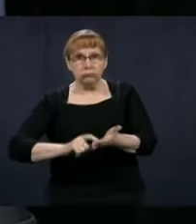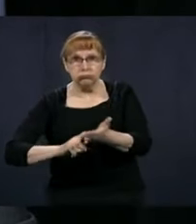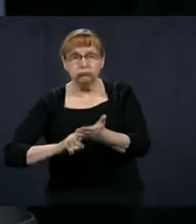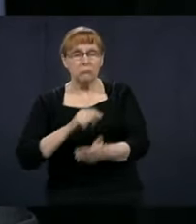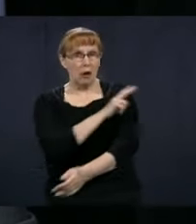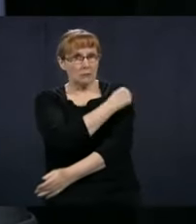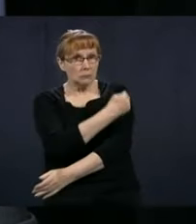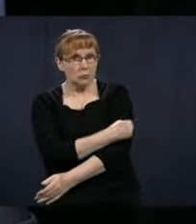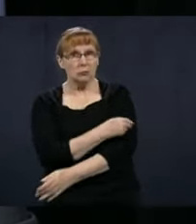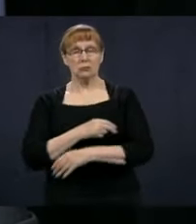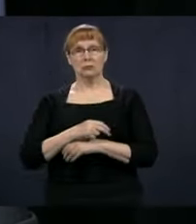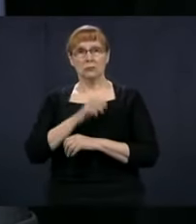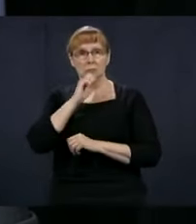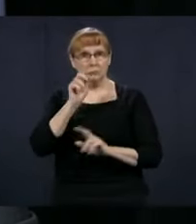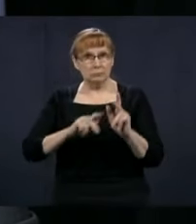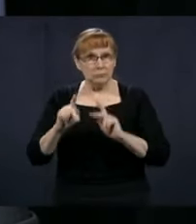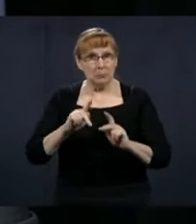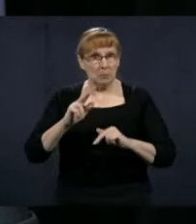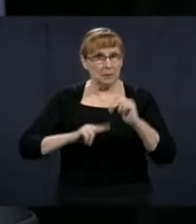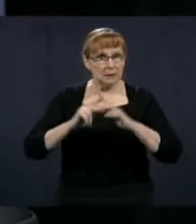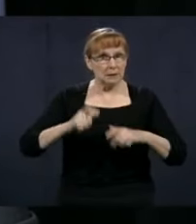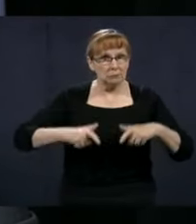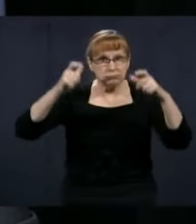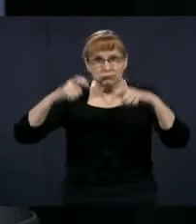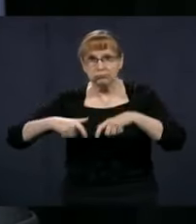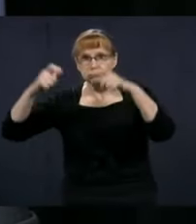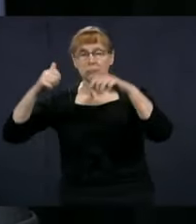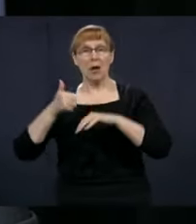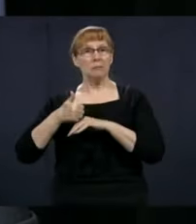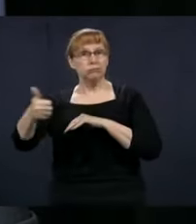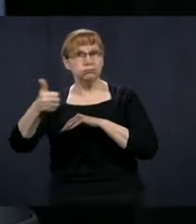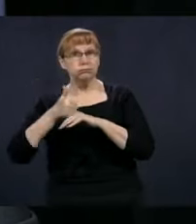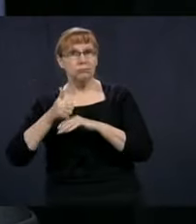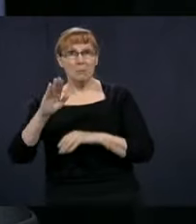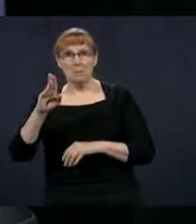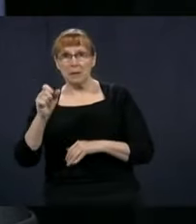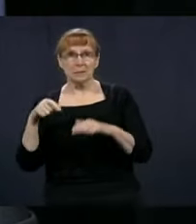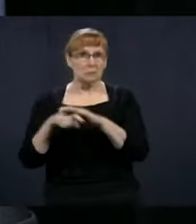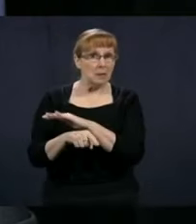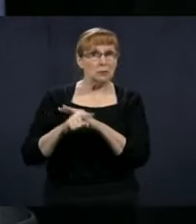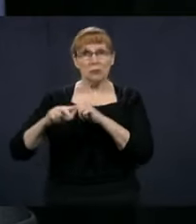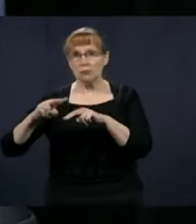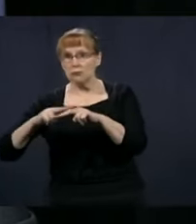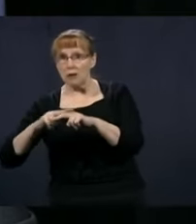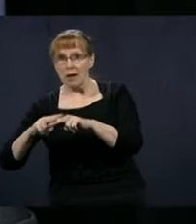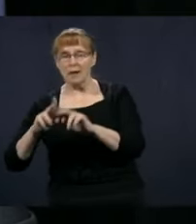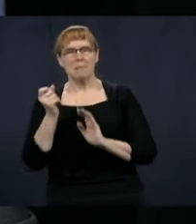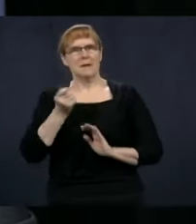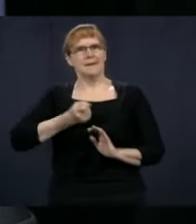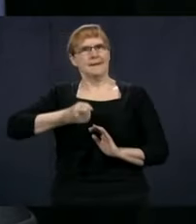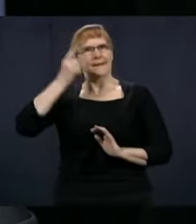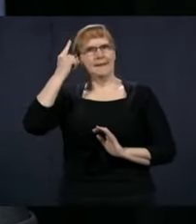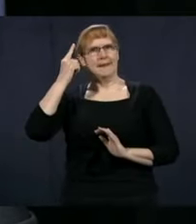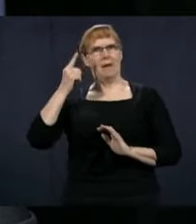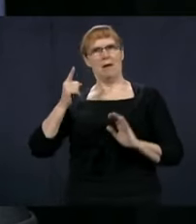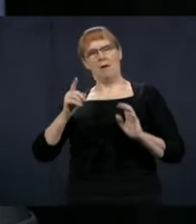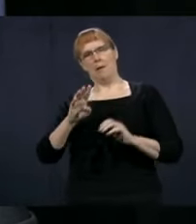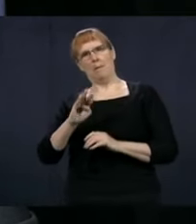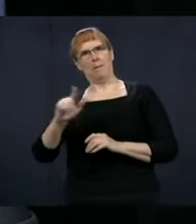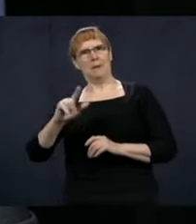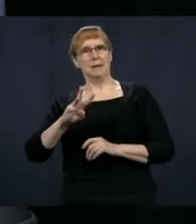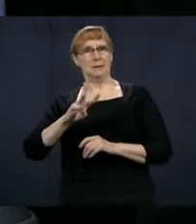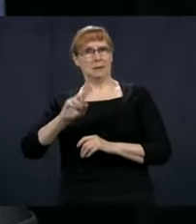public transport, but we want to adopt the bill with the collaboration of opposition